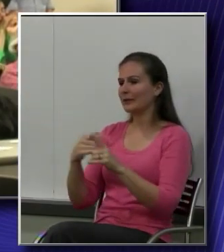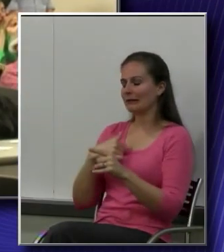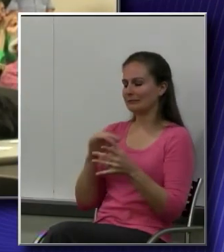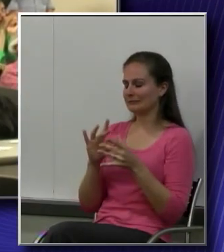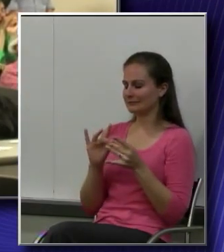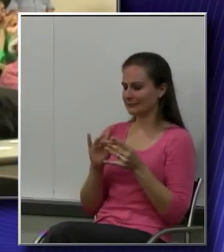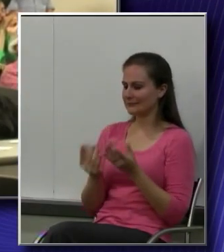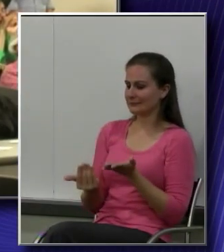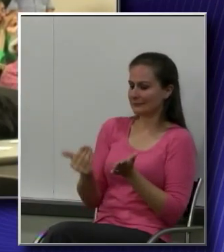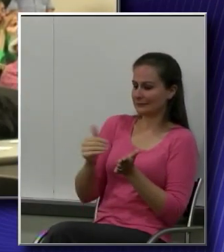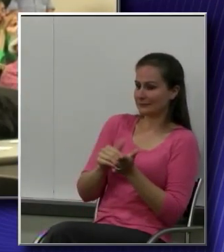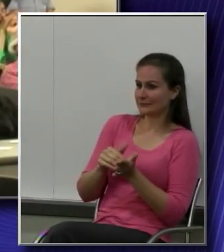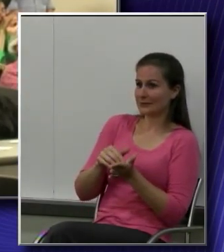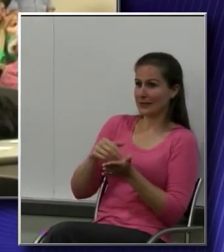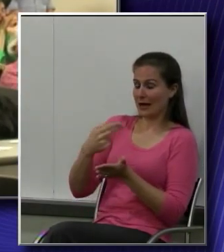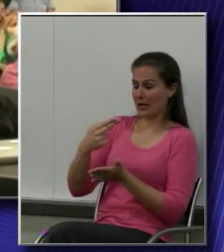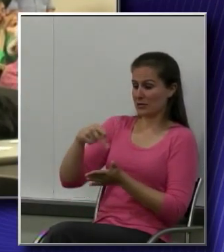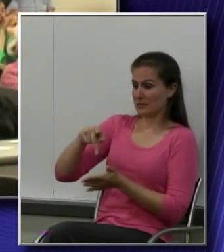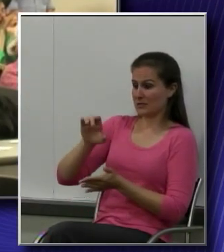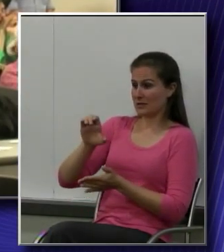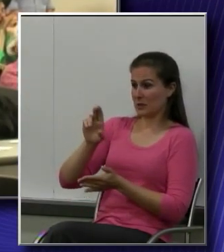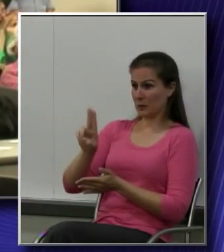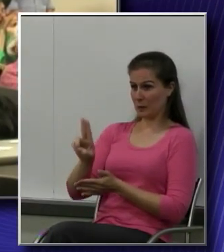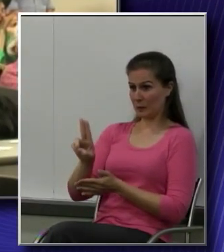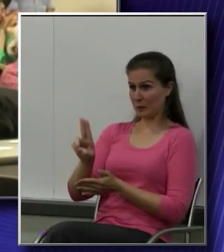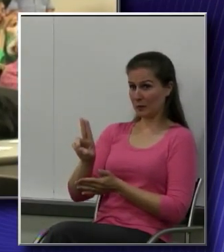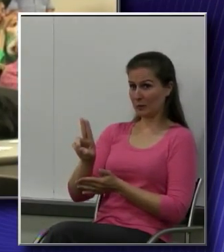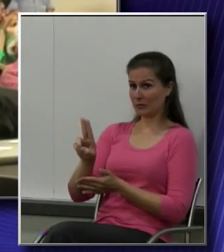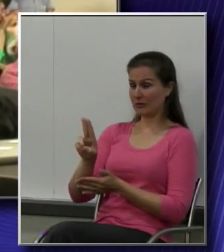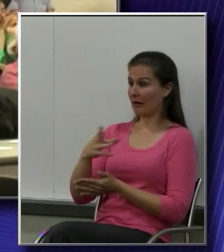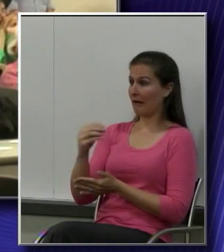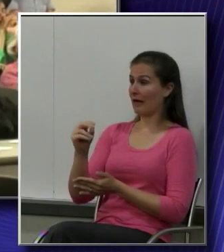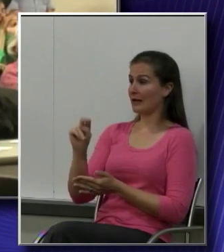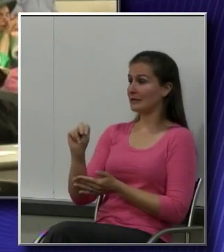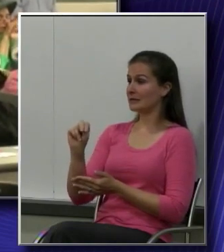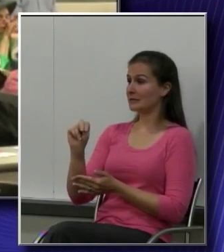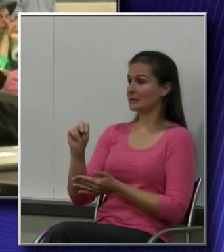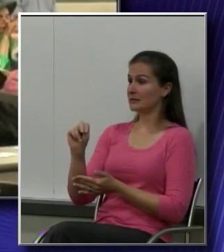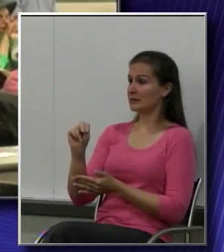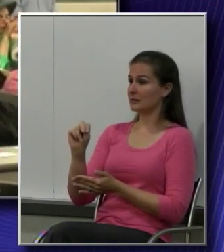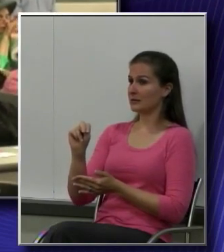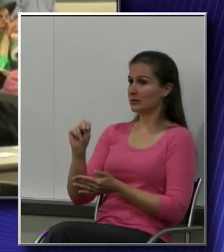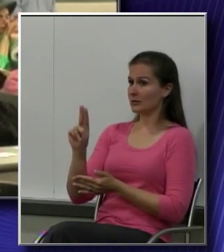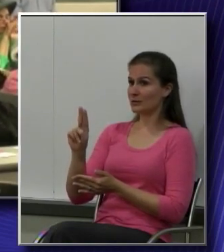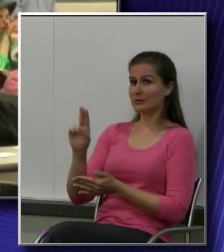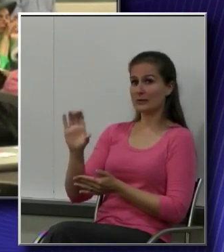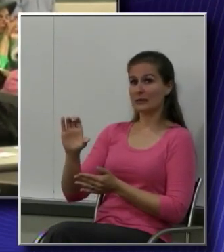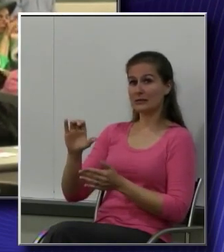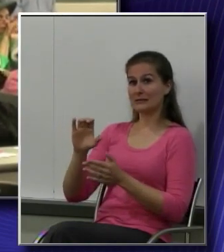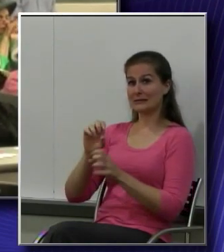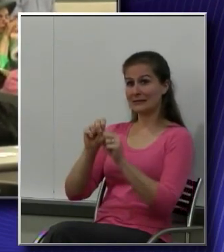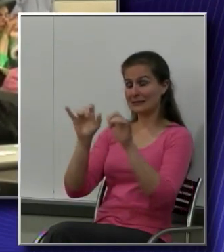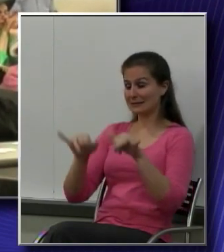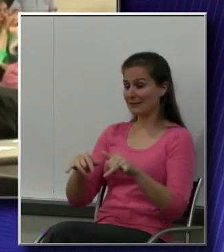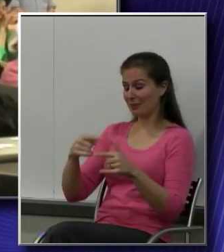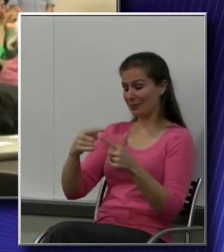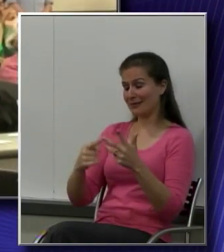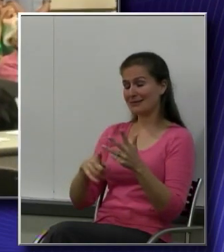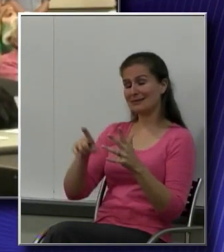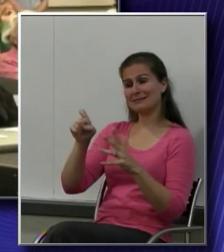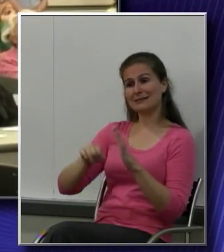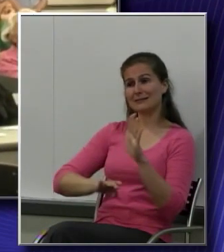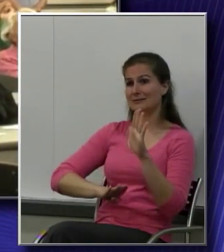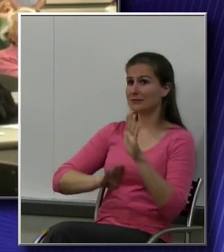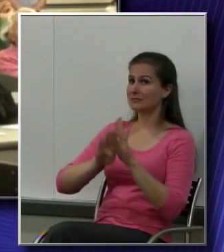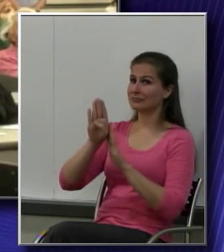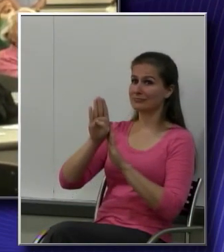five HBCUs in the UNC system, they need to flourish as well. They